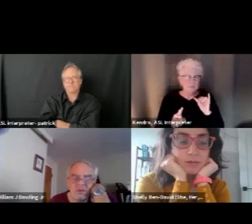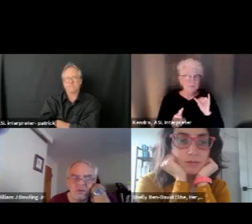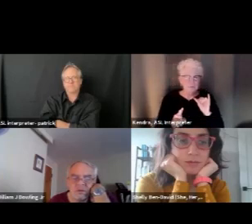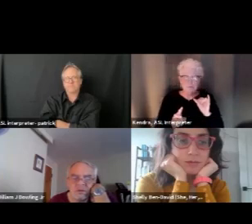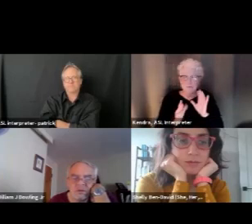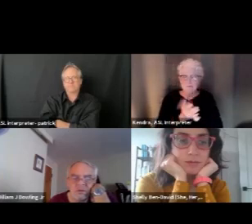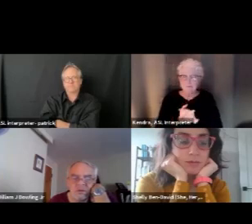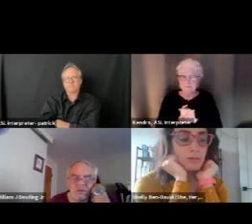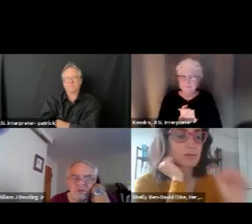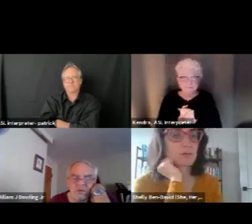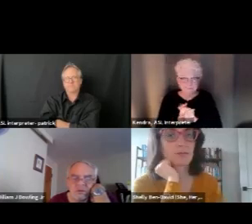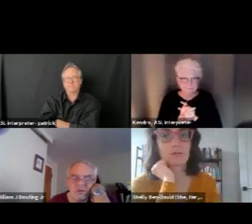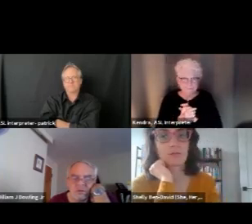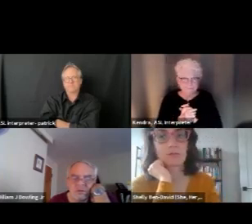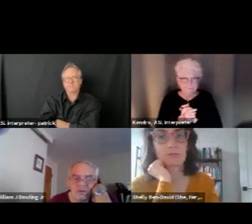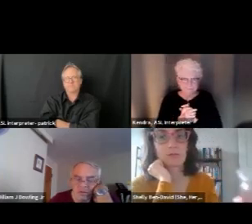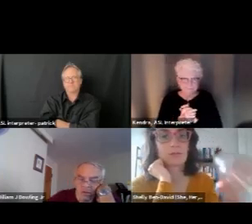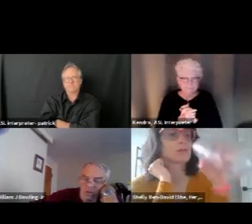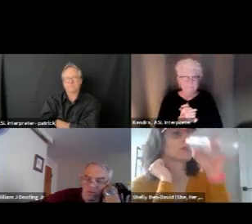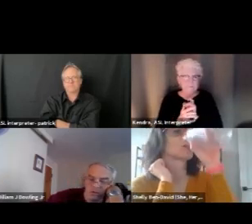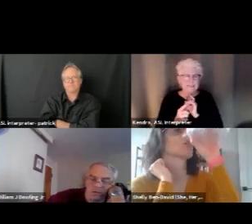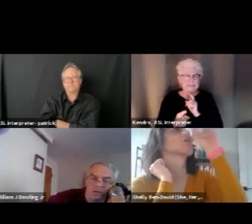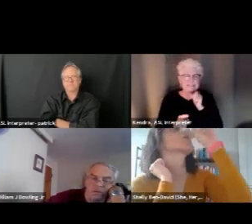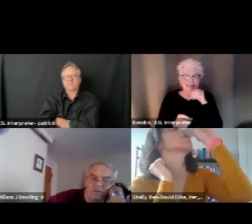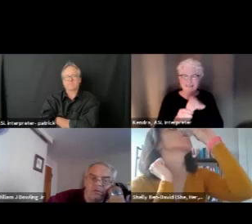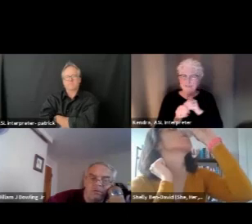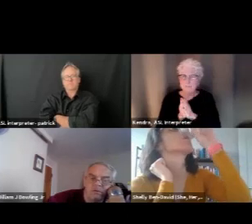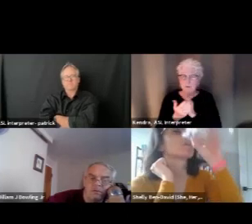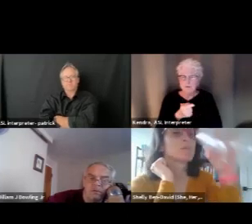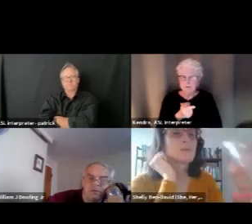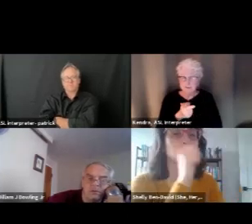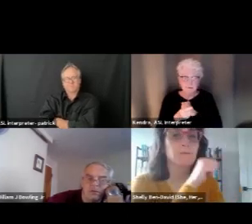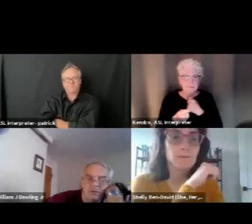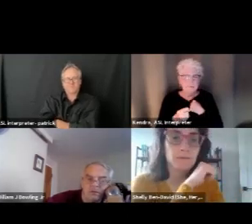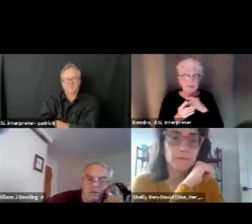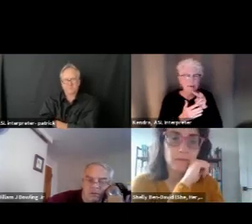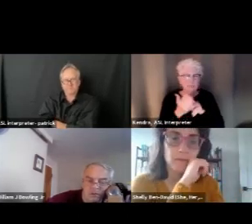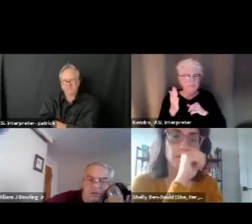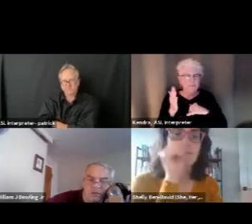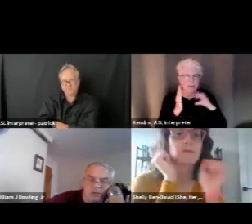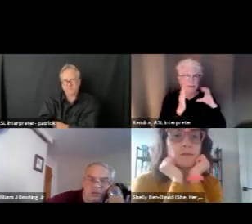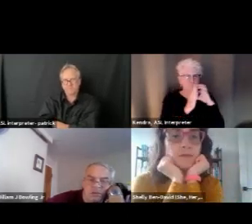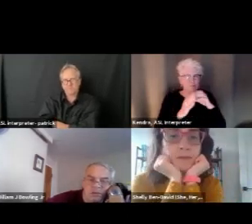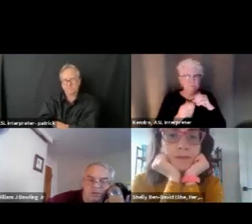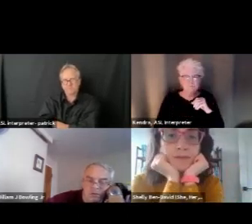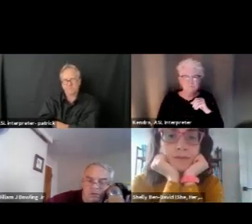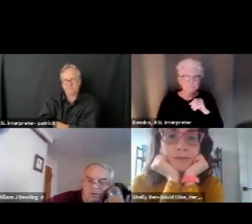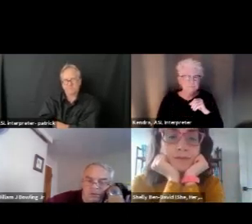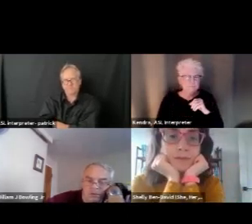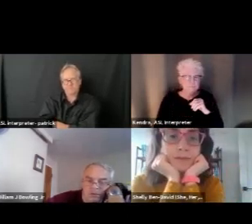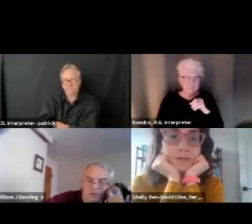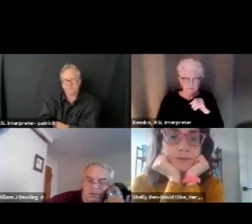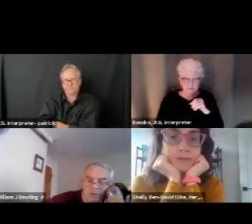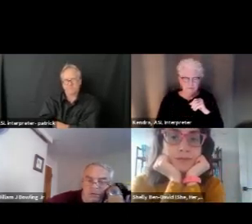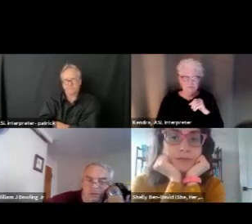So they don't say this in their chapter, but when I read this, I felt like some things were implied. So the first thing